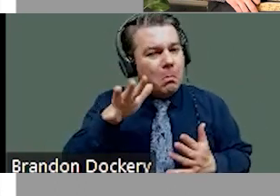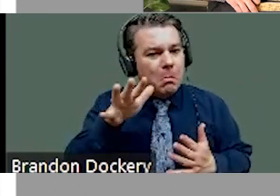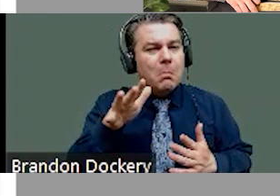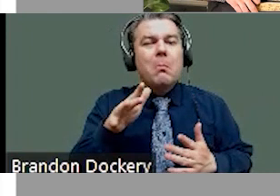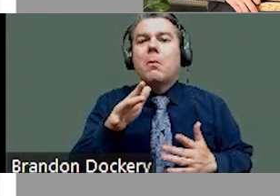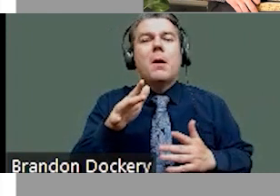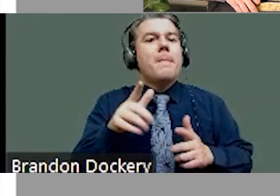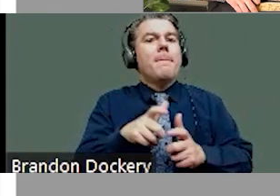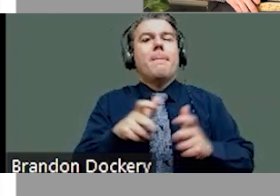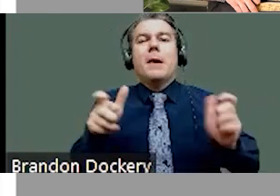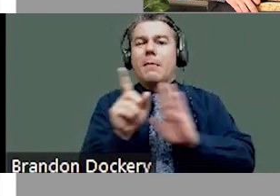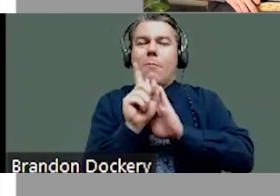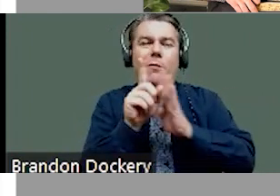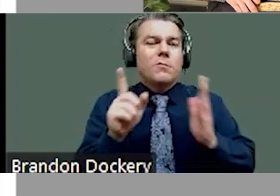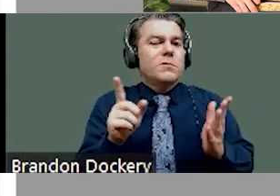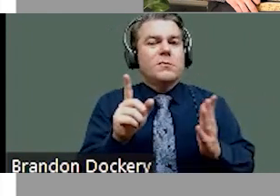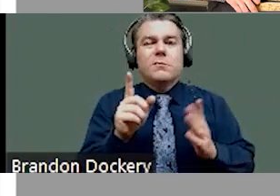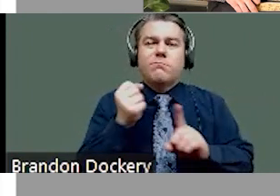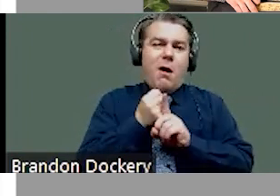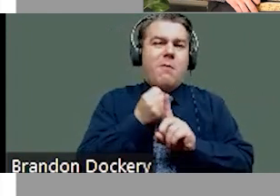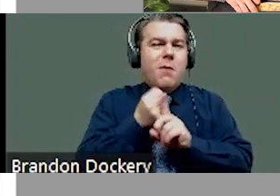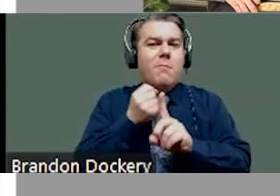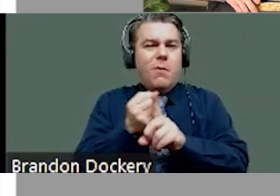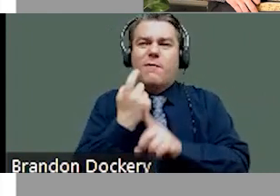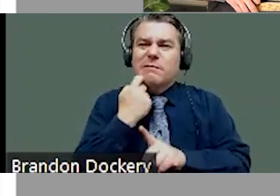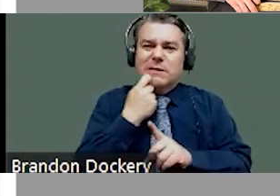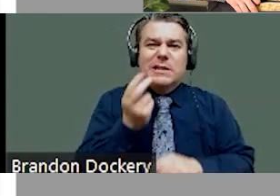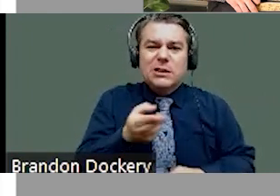kind of milestones looking at recent history.